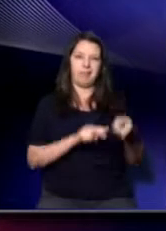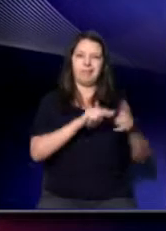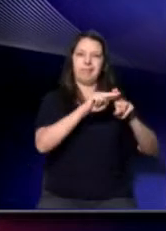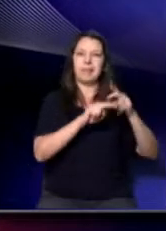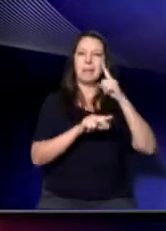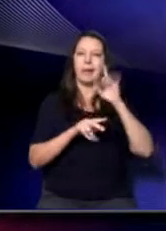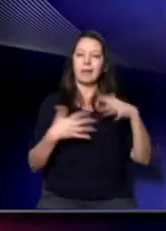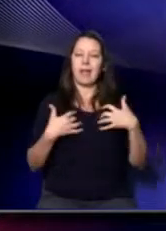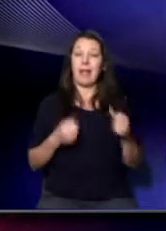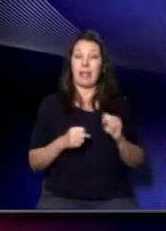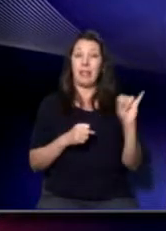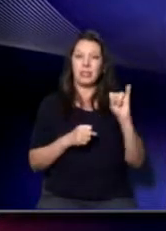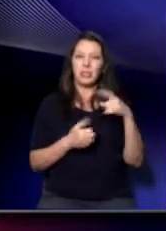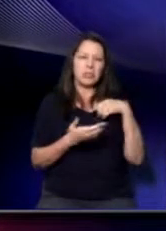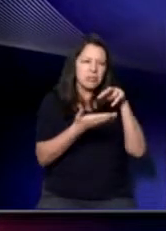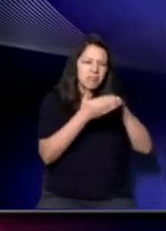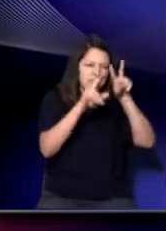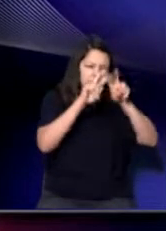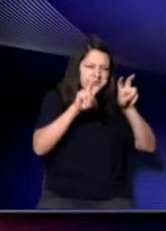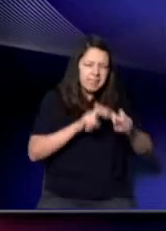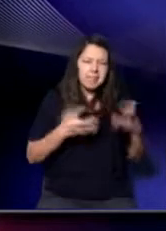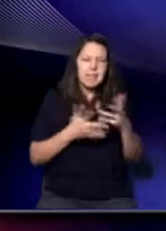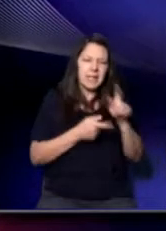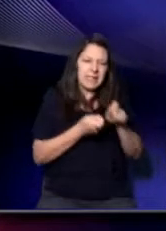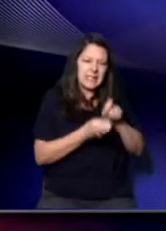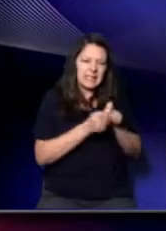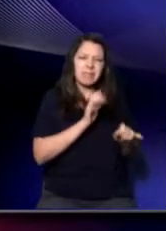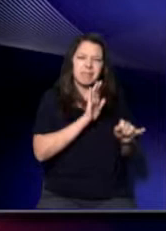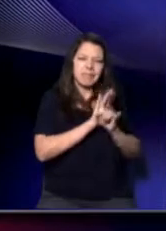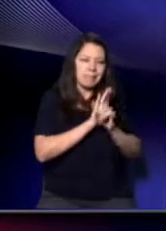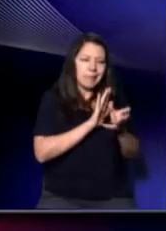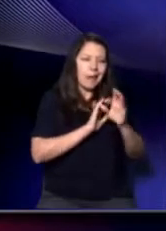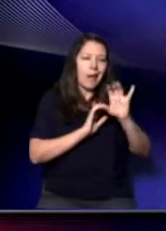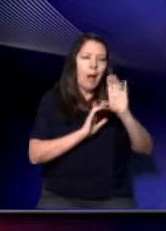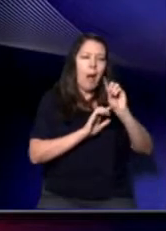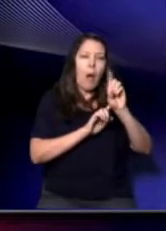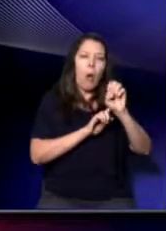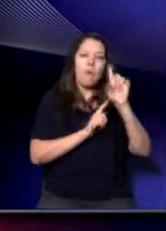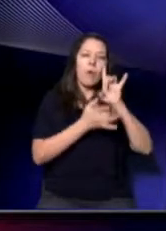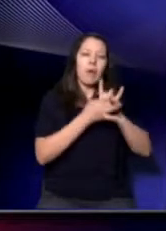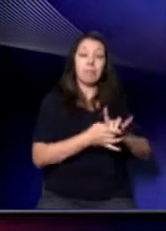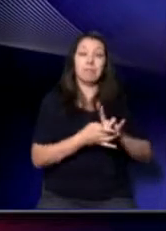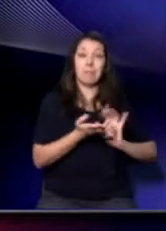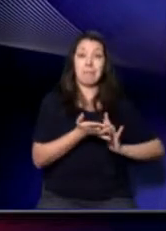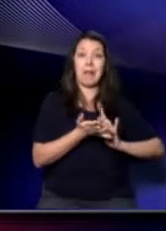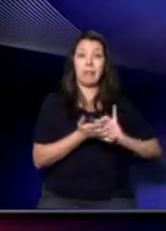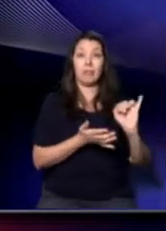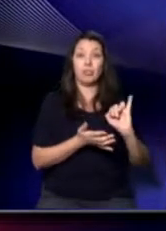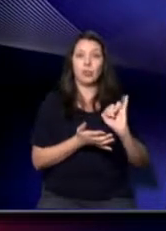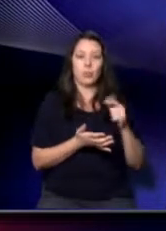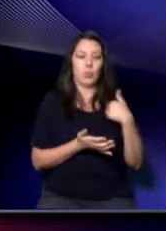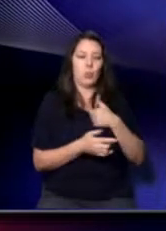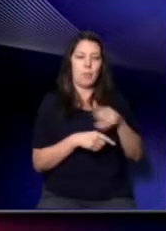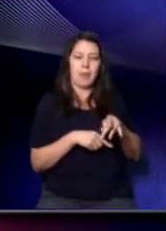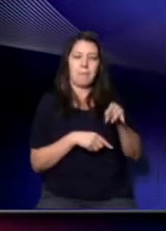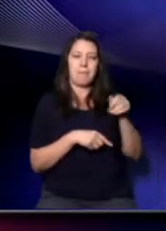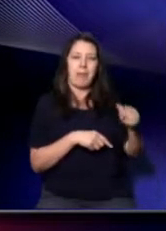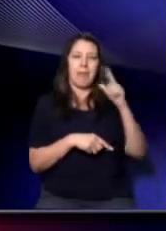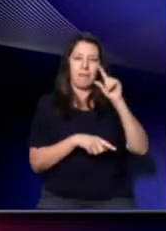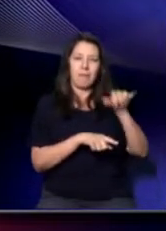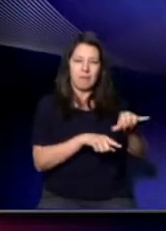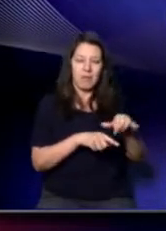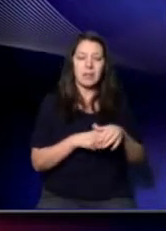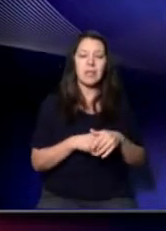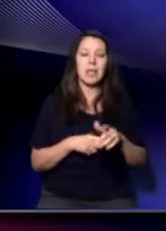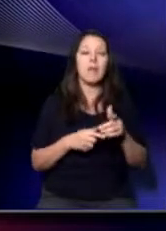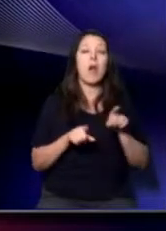health insurance. I actually looked at that, tried to identify the object code that related to health insurance, the medical insurance that we pay. The other